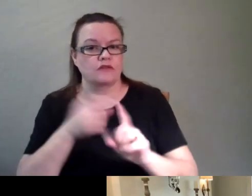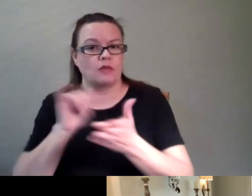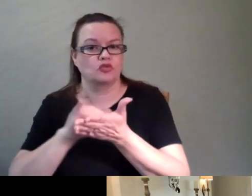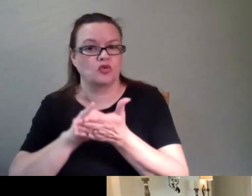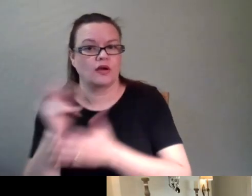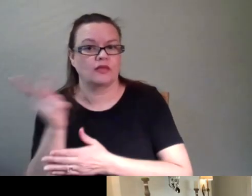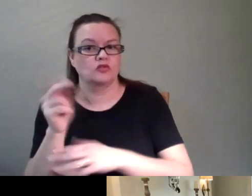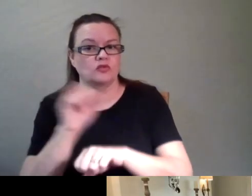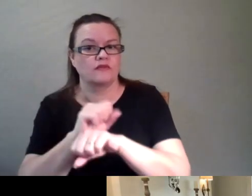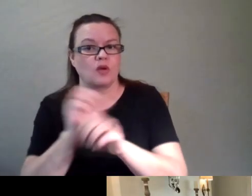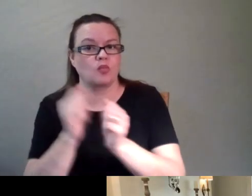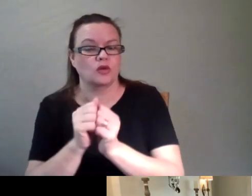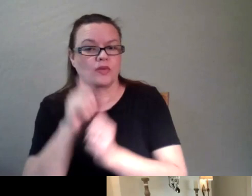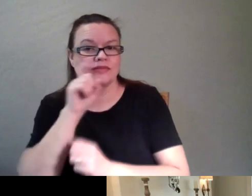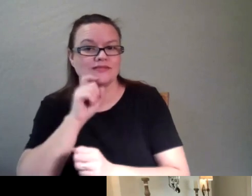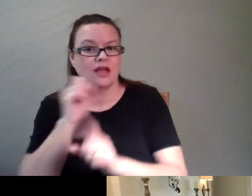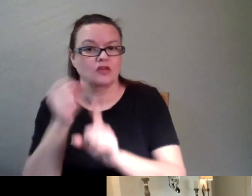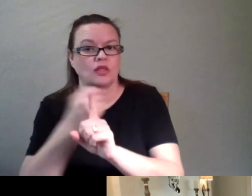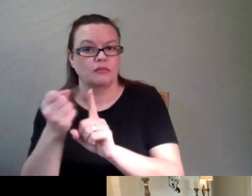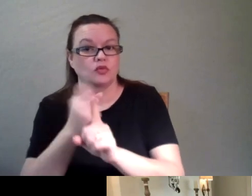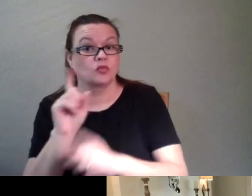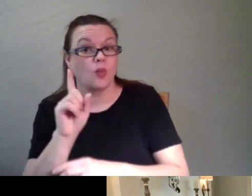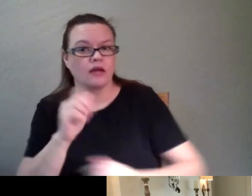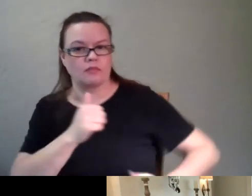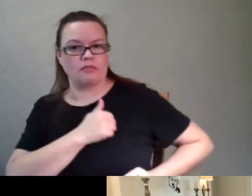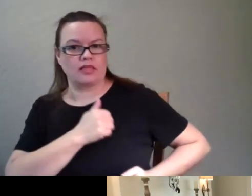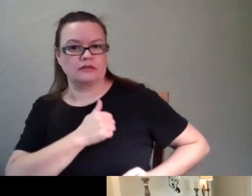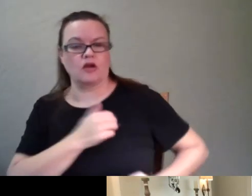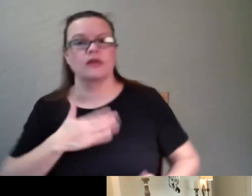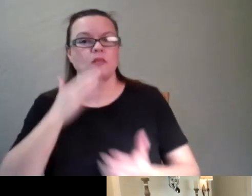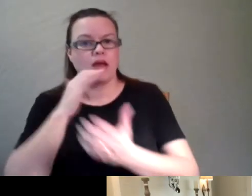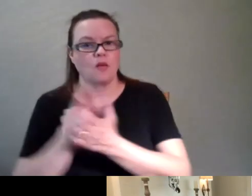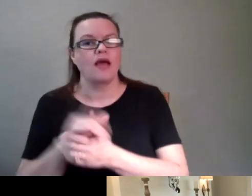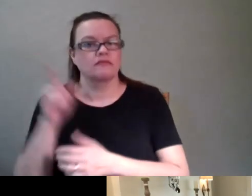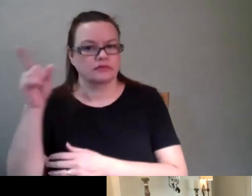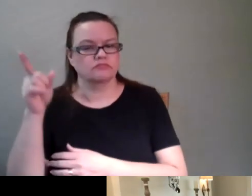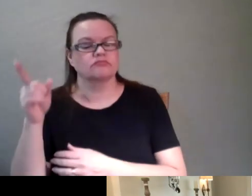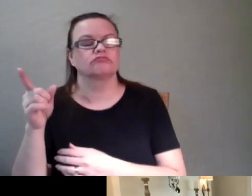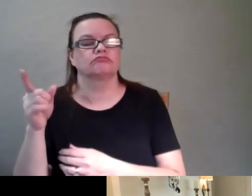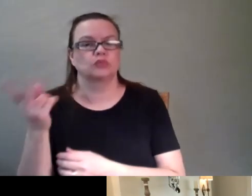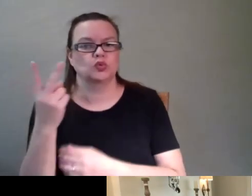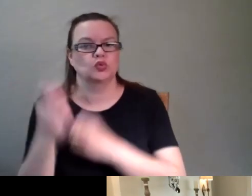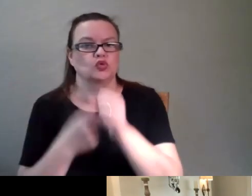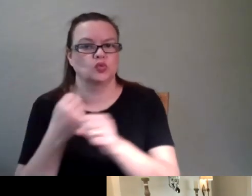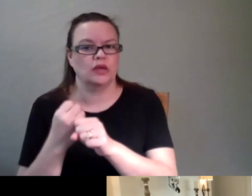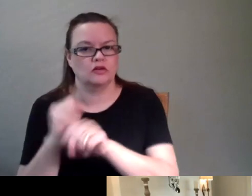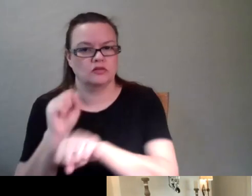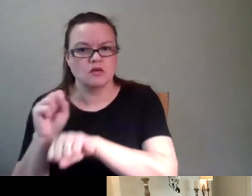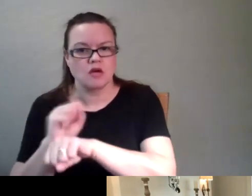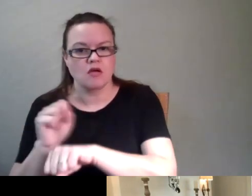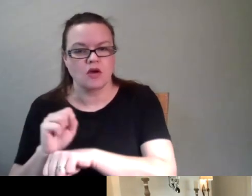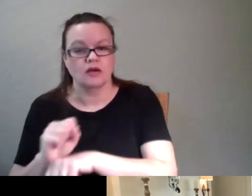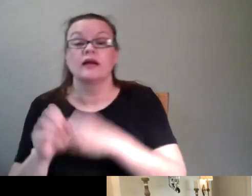the military. And they spent 2 years on it before the 20 election came up.